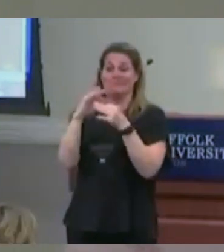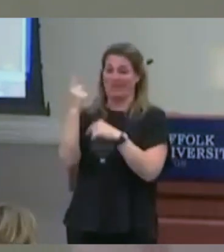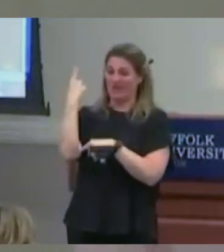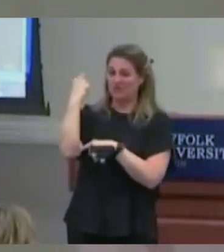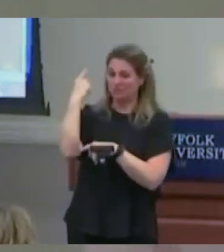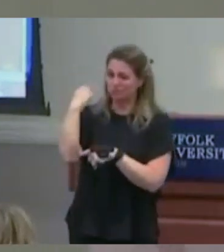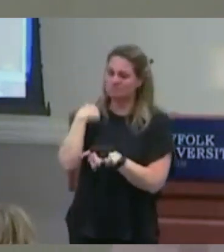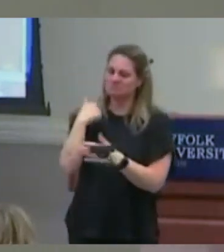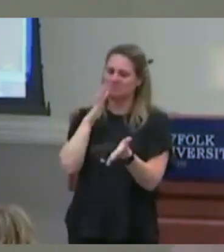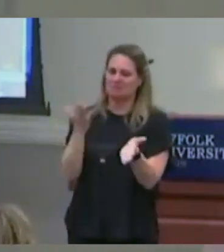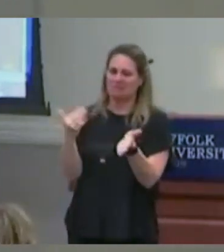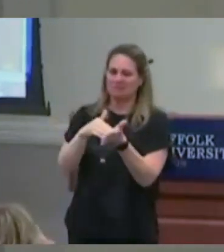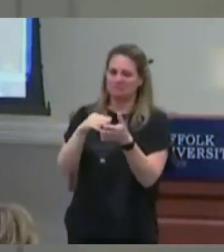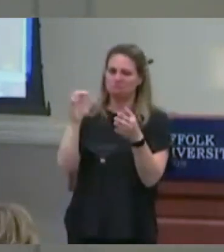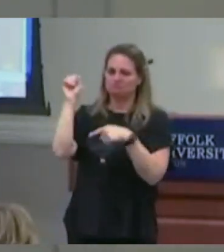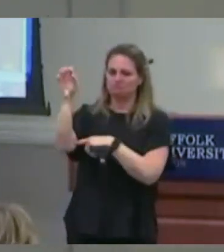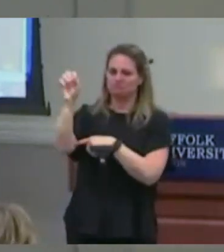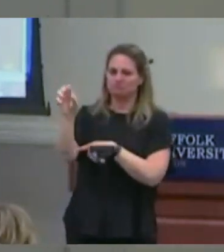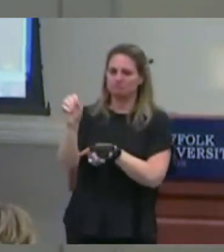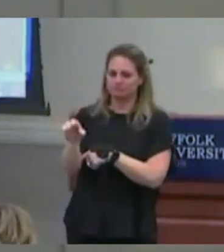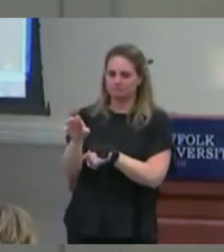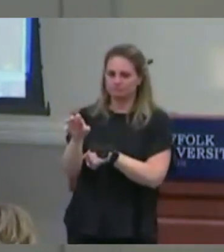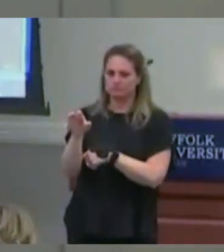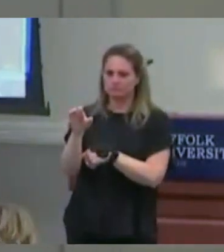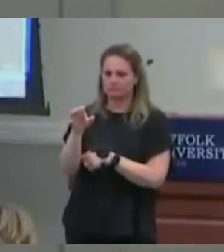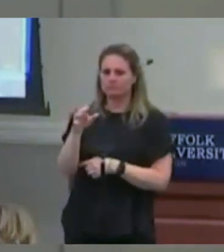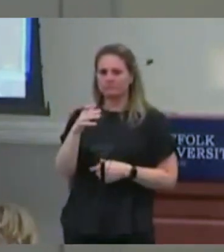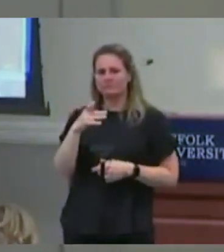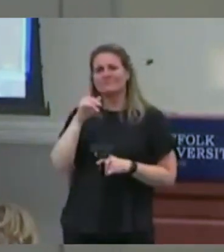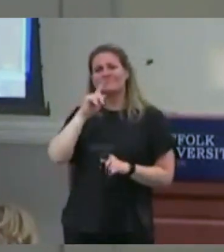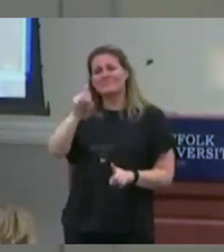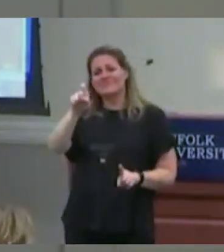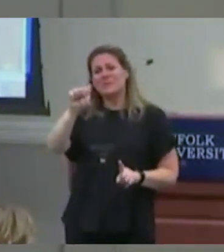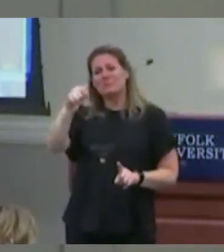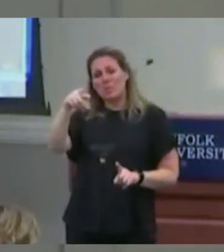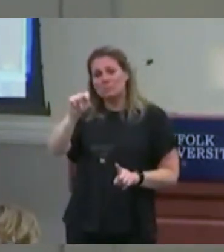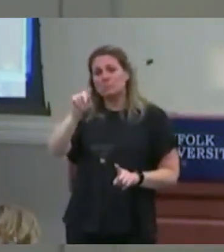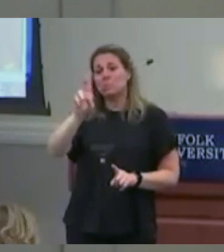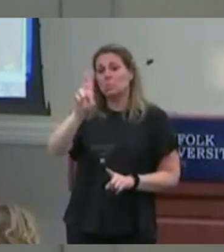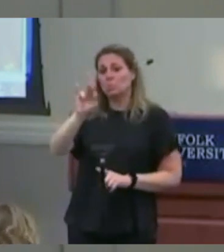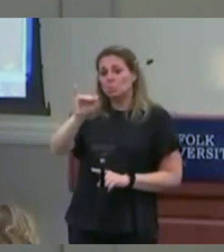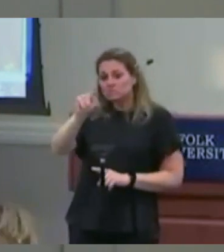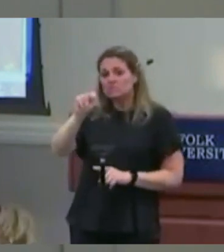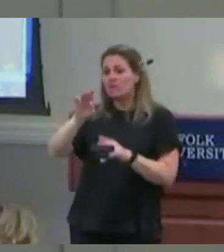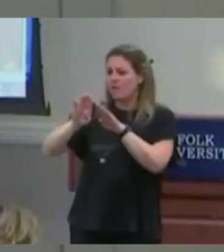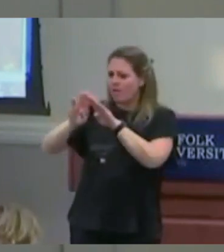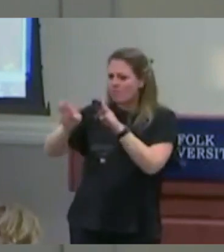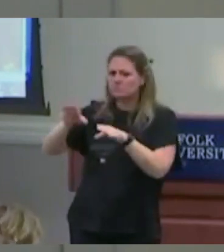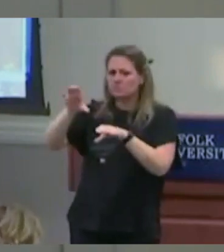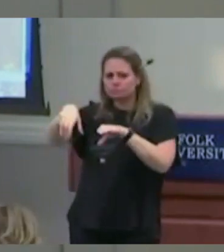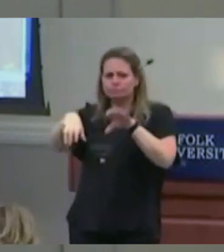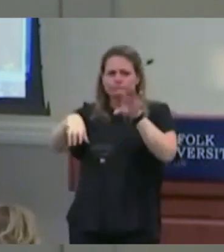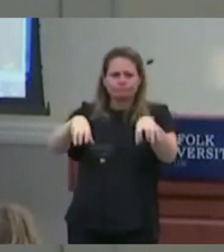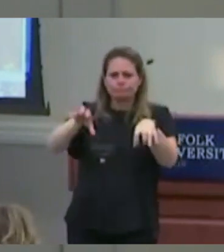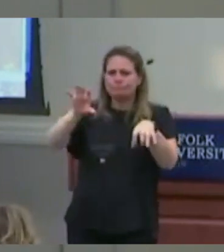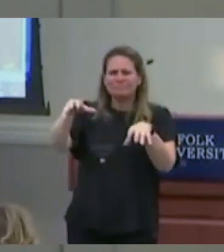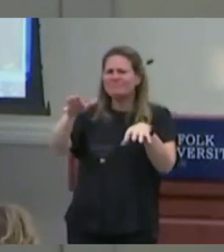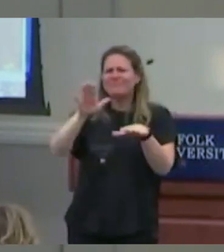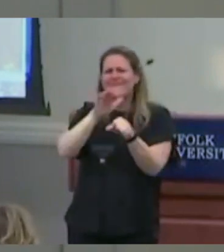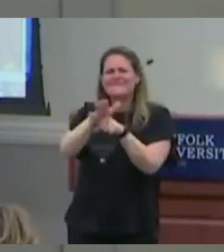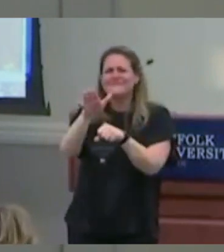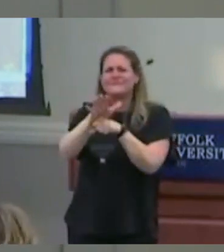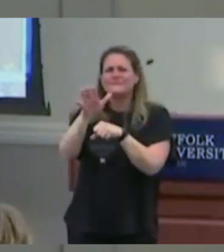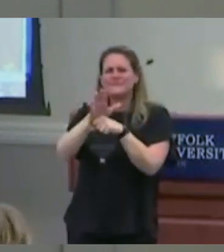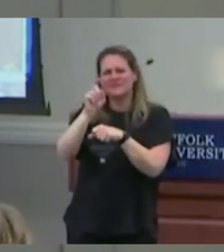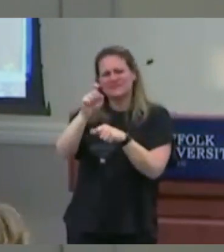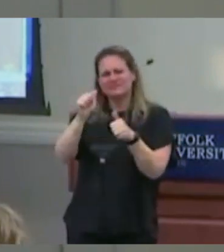units, units, and units, units, units, units, and units. We need more housing. It wasn't too profound, but it's very obvious, and we